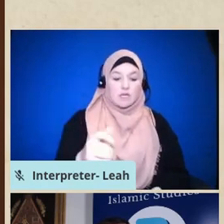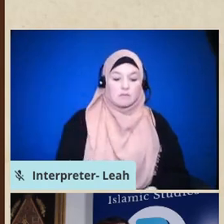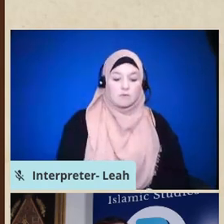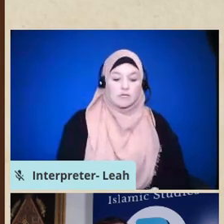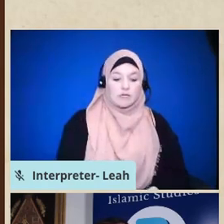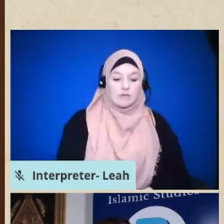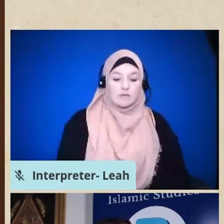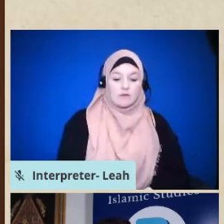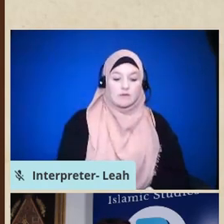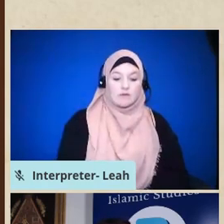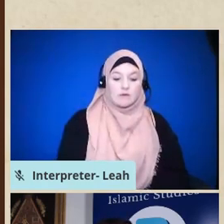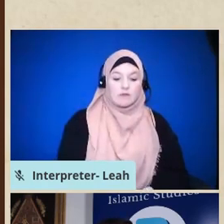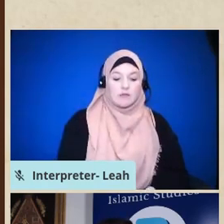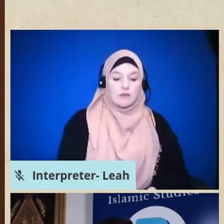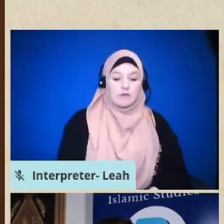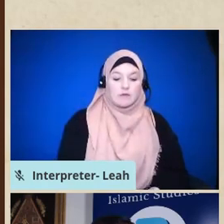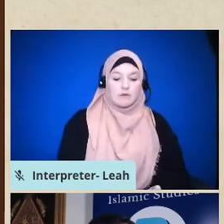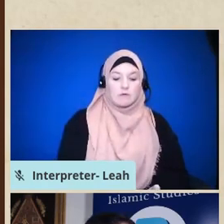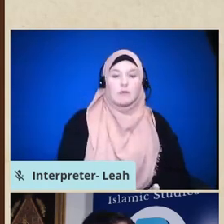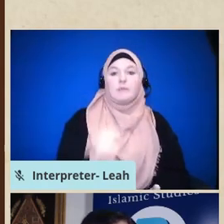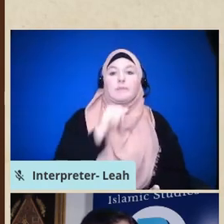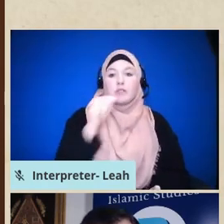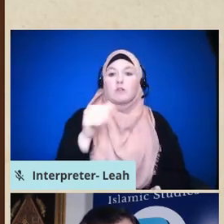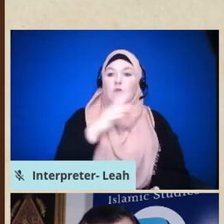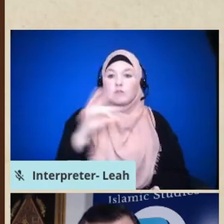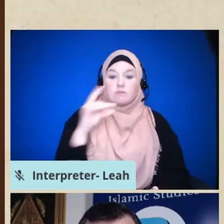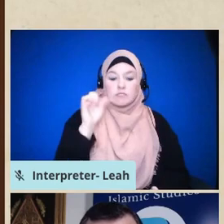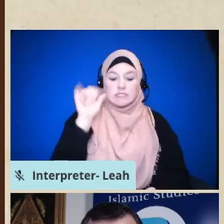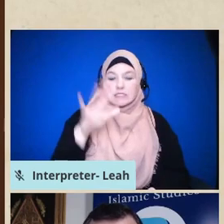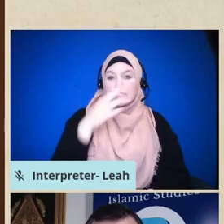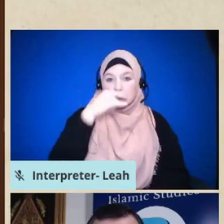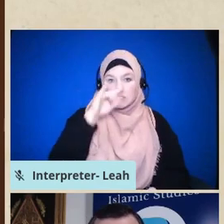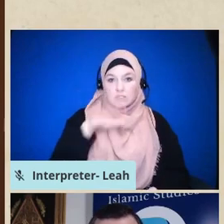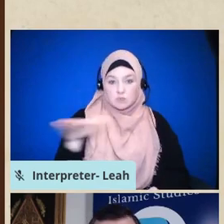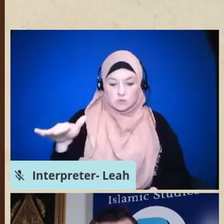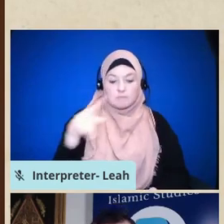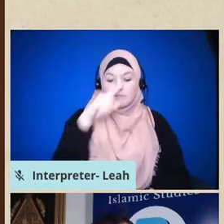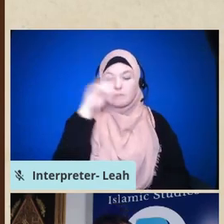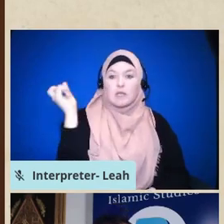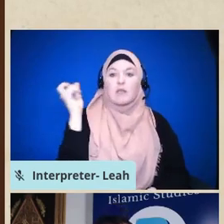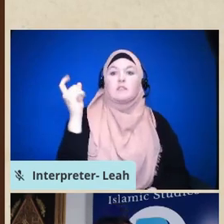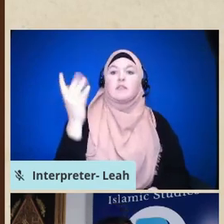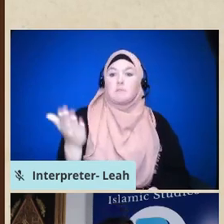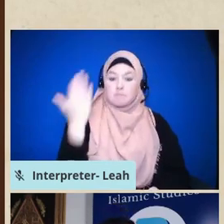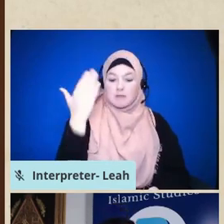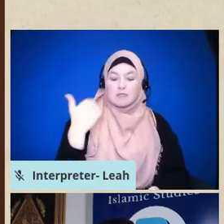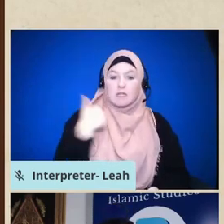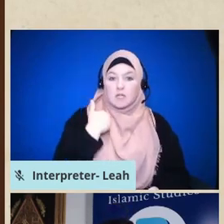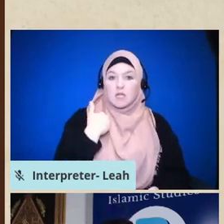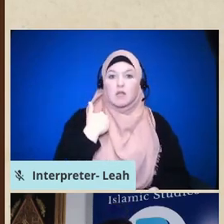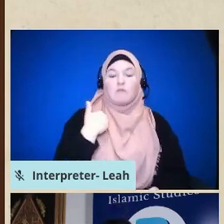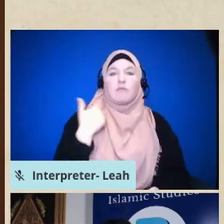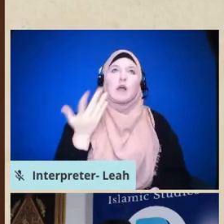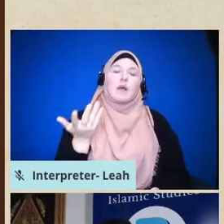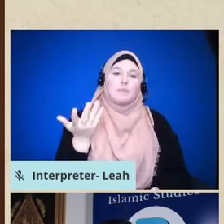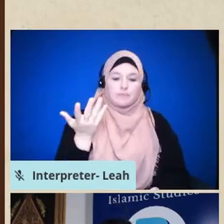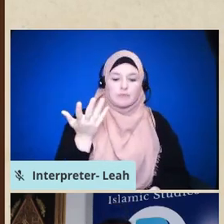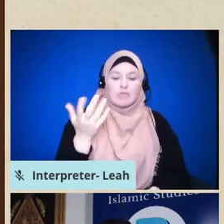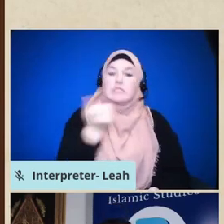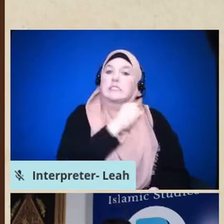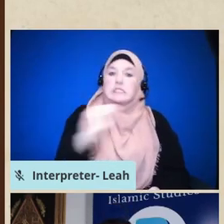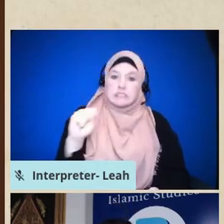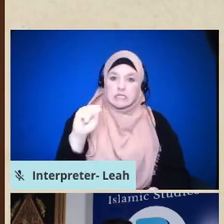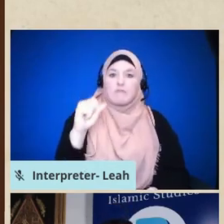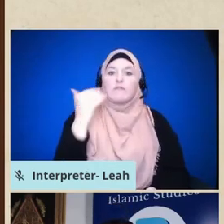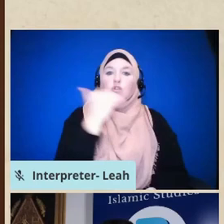send their children to school, despite the concerns that they might pose some safety